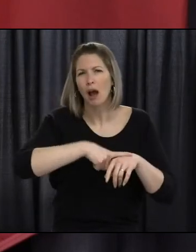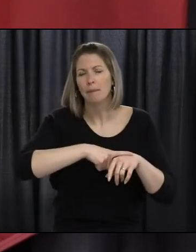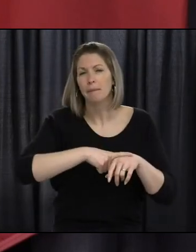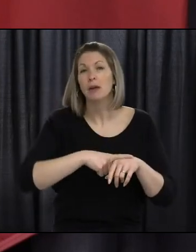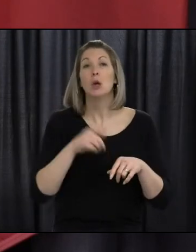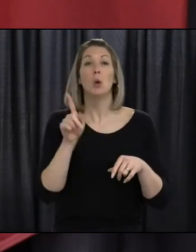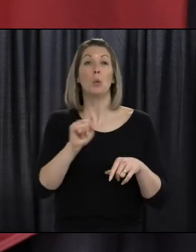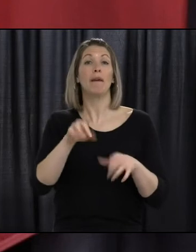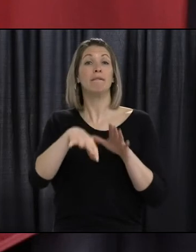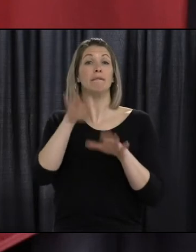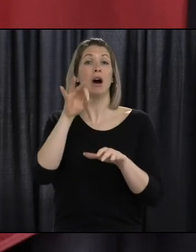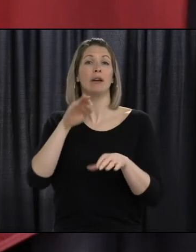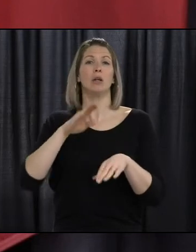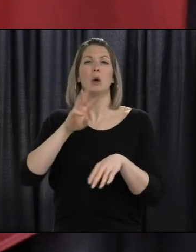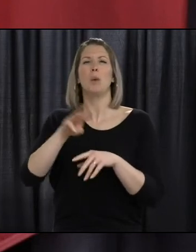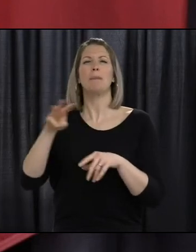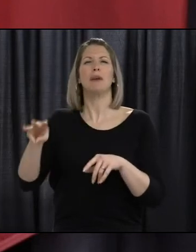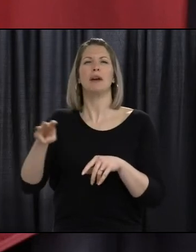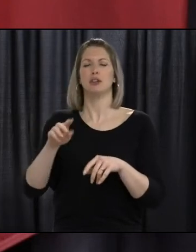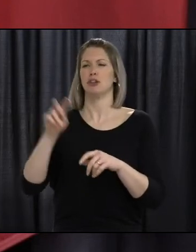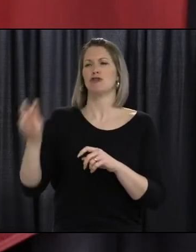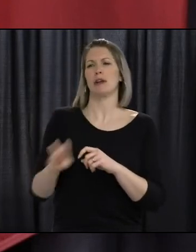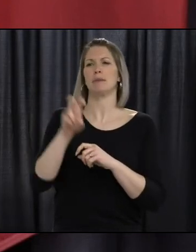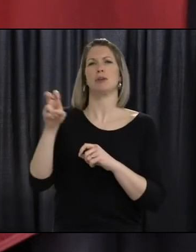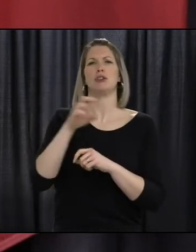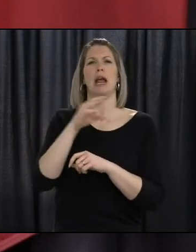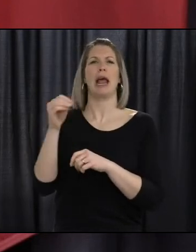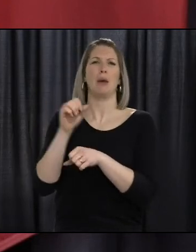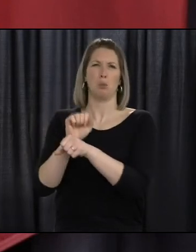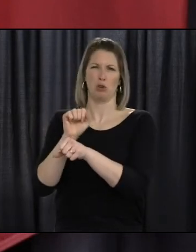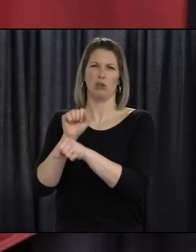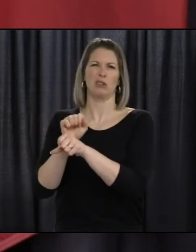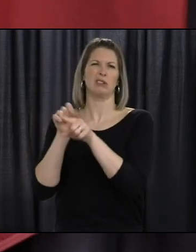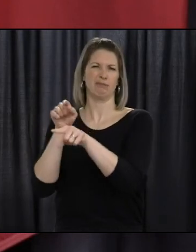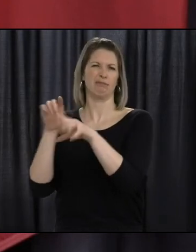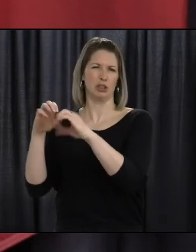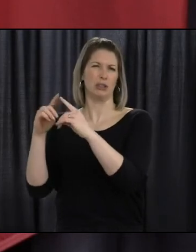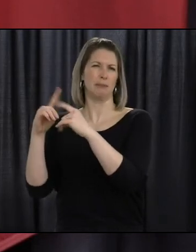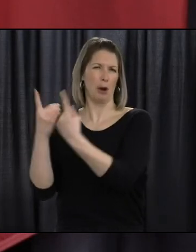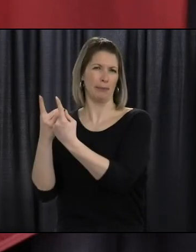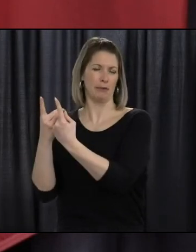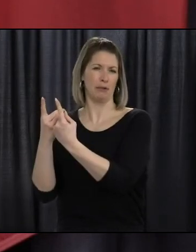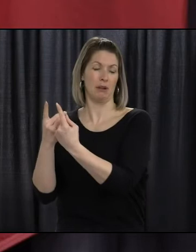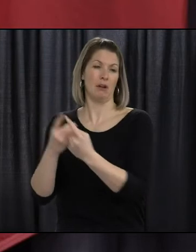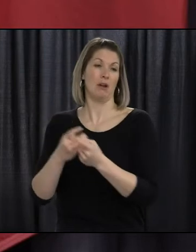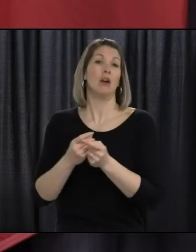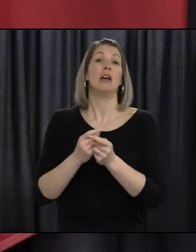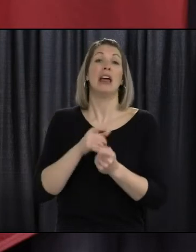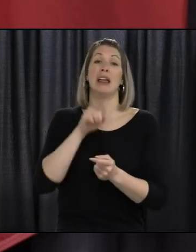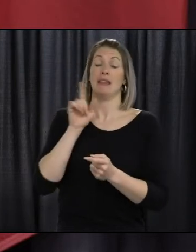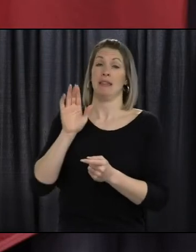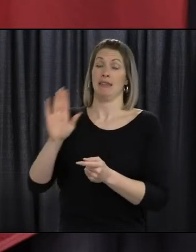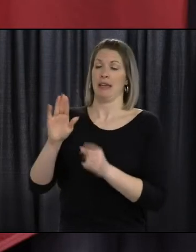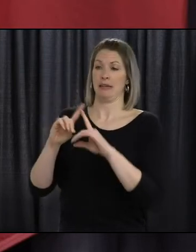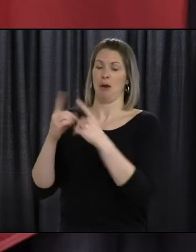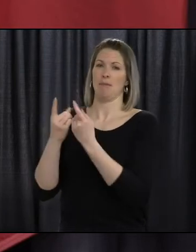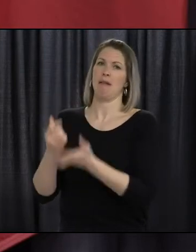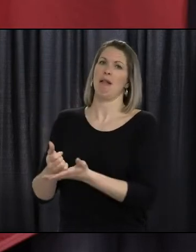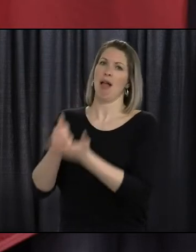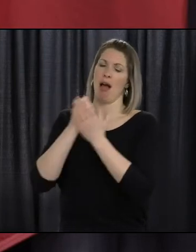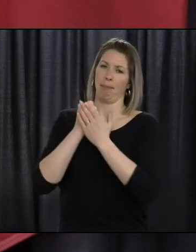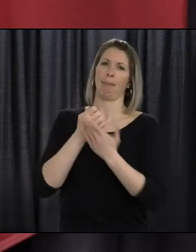website. As you know, the construction industry contributes significantly to the provincial economy. And this year, more than